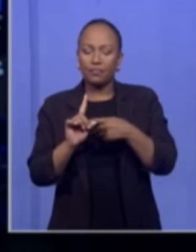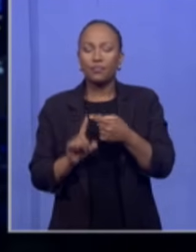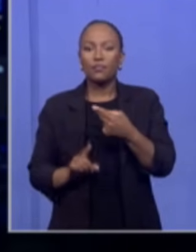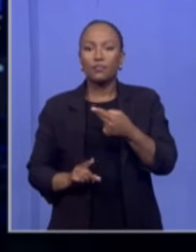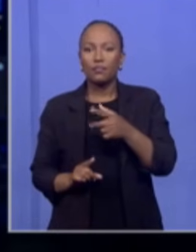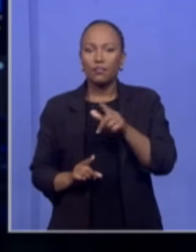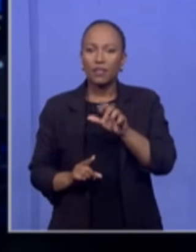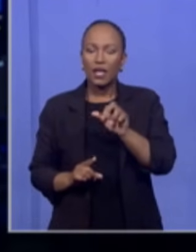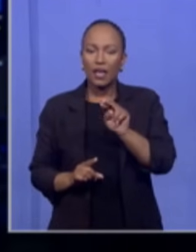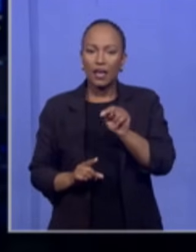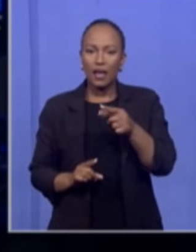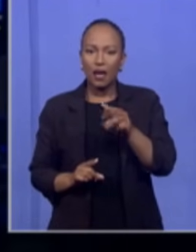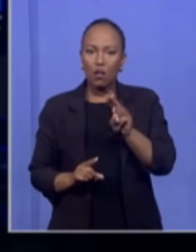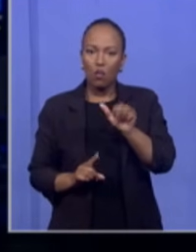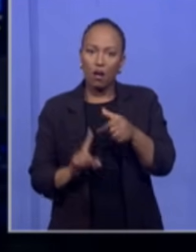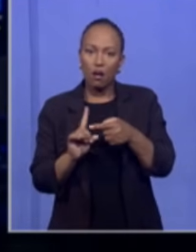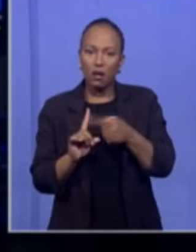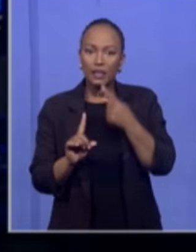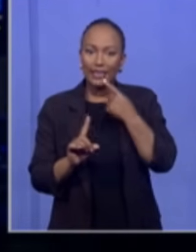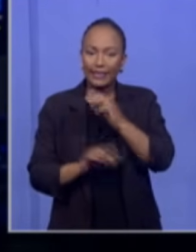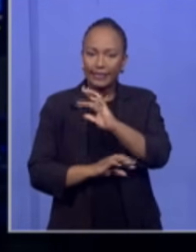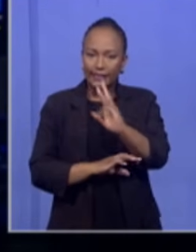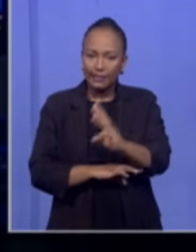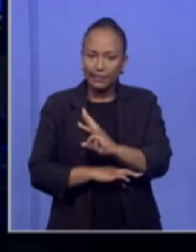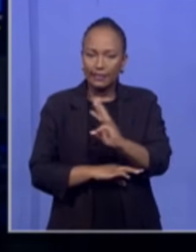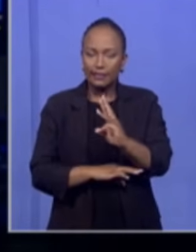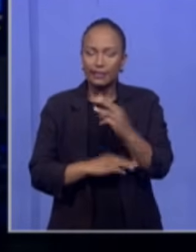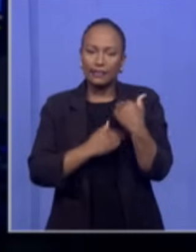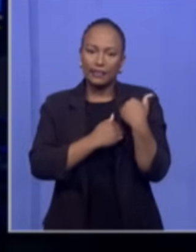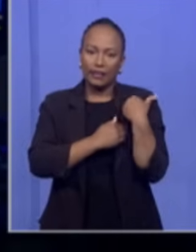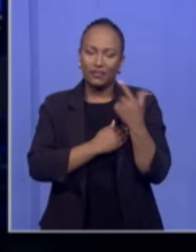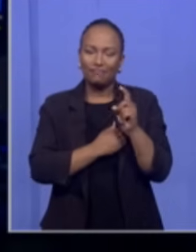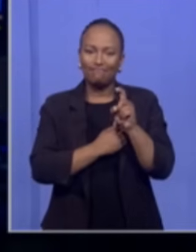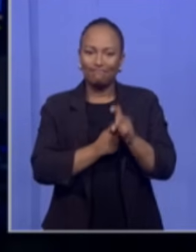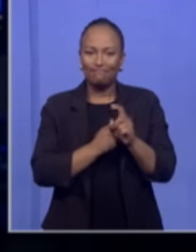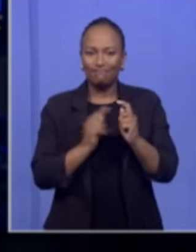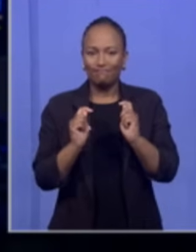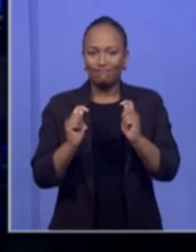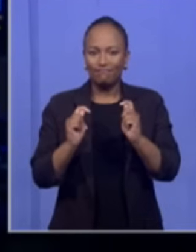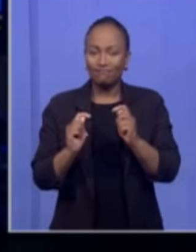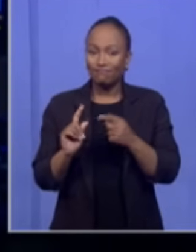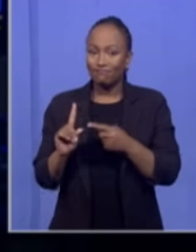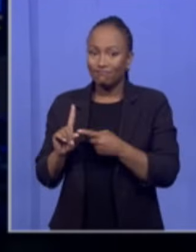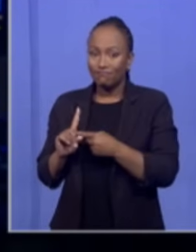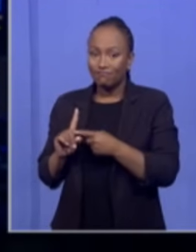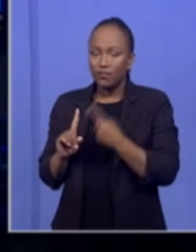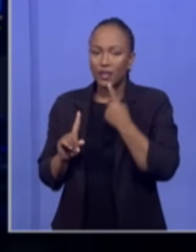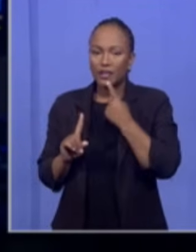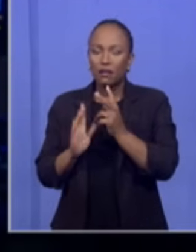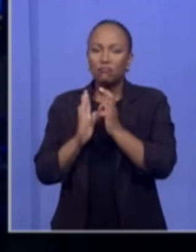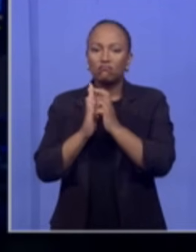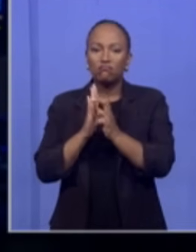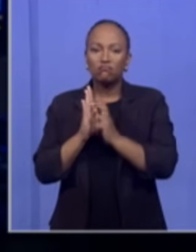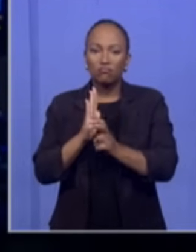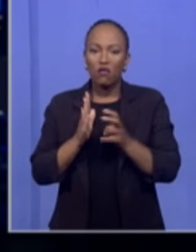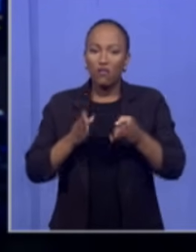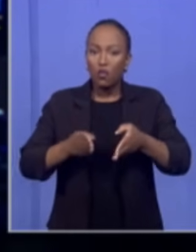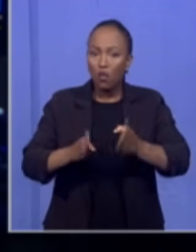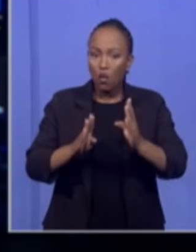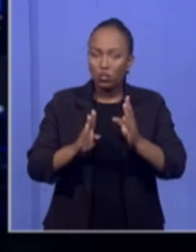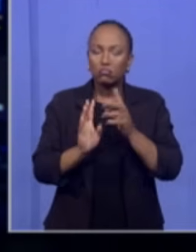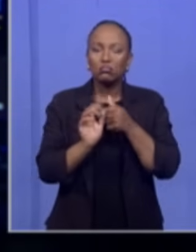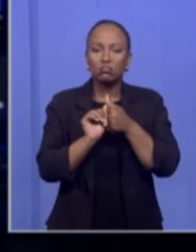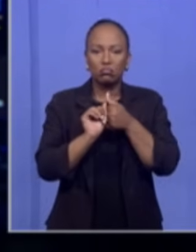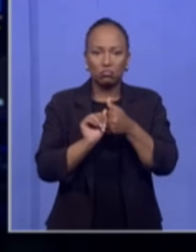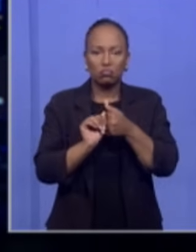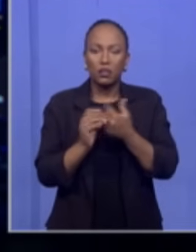letsholo la go gagamatsa pabalesego mo ditseleng. Mhlengwa o gateletse gore melao ya tsela e tshwanetse go obamelwa. O buile